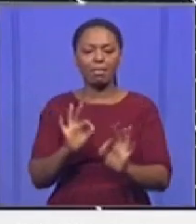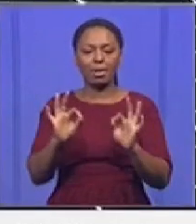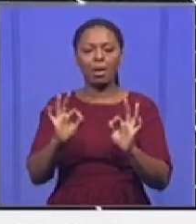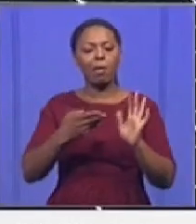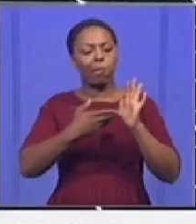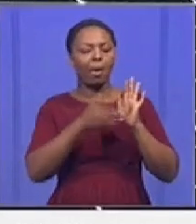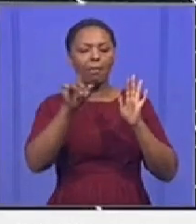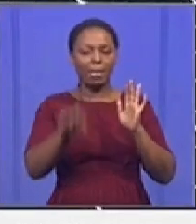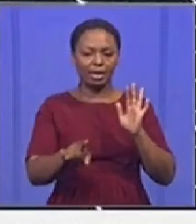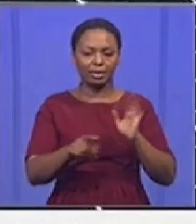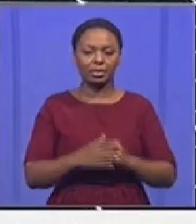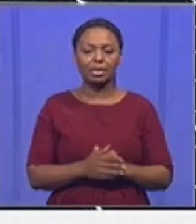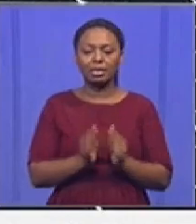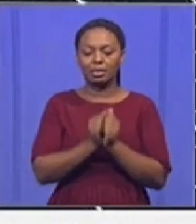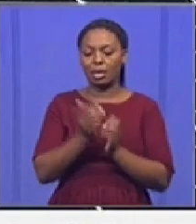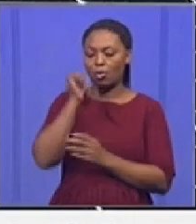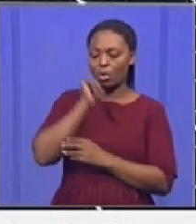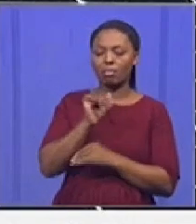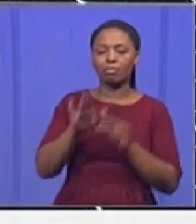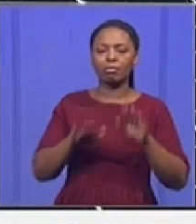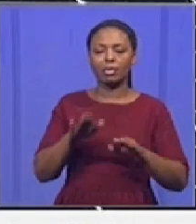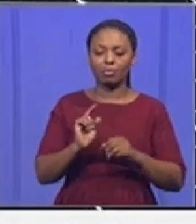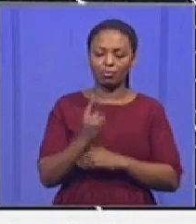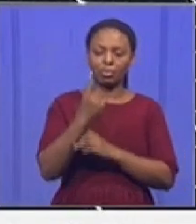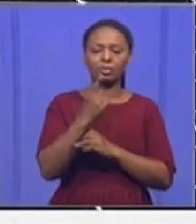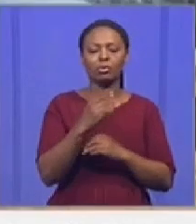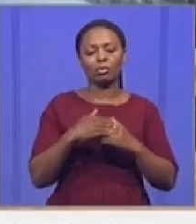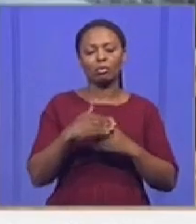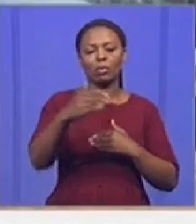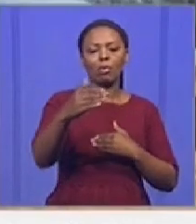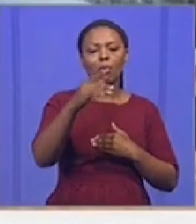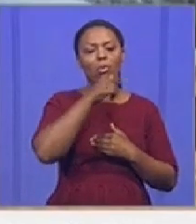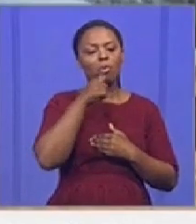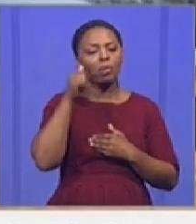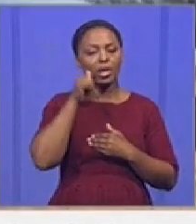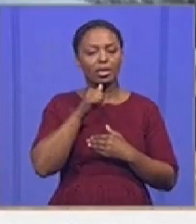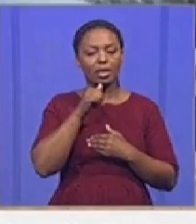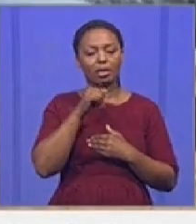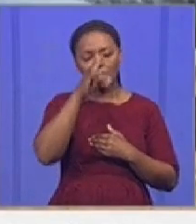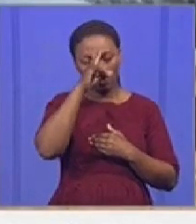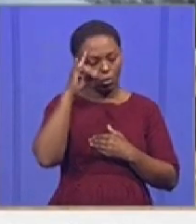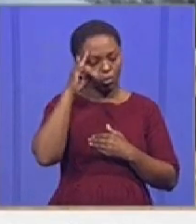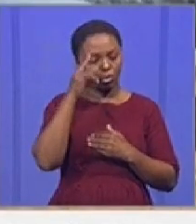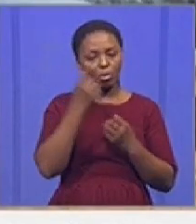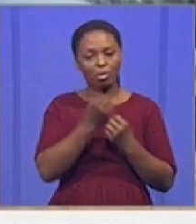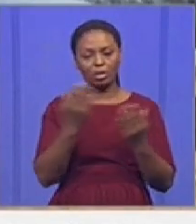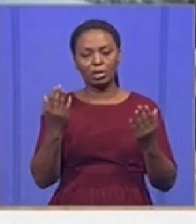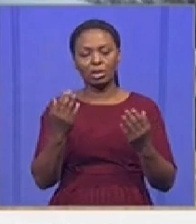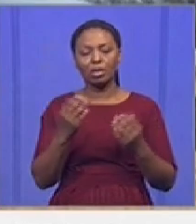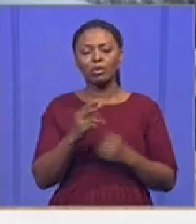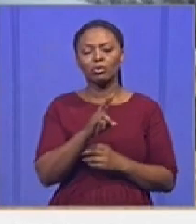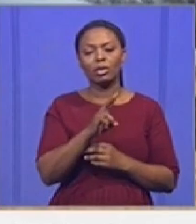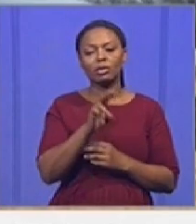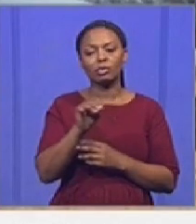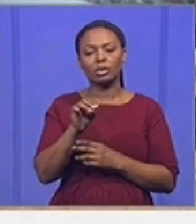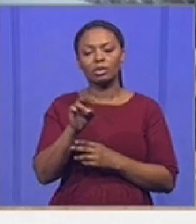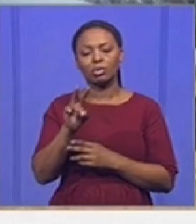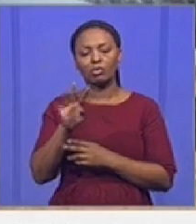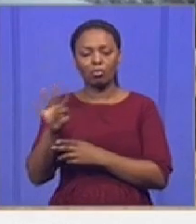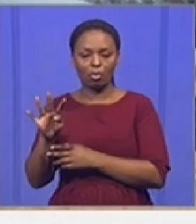bo se rebotswe go simolola mopitlwe a rogwa go fitlhelela Tlhakole a le 29 ngwaga o tlang. Go le jalo go